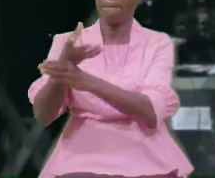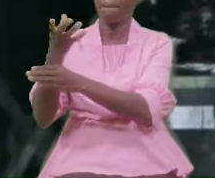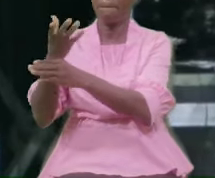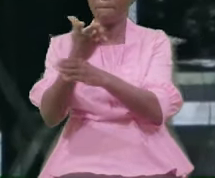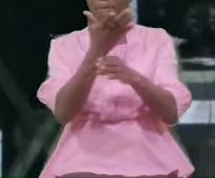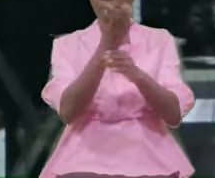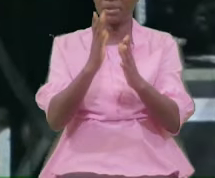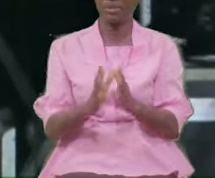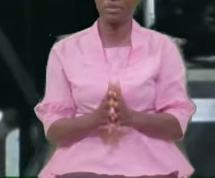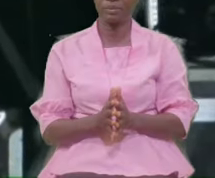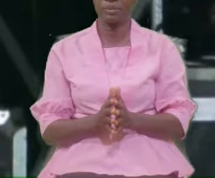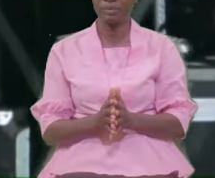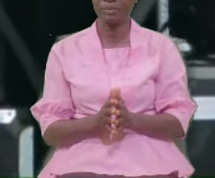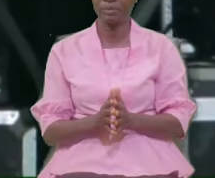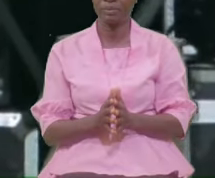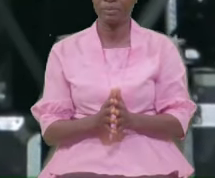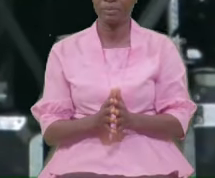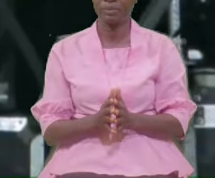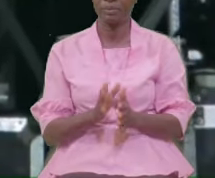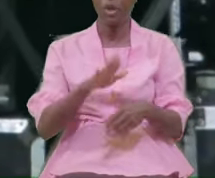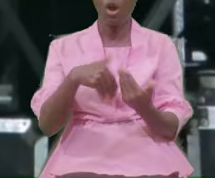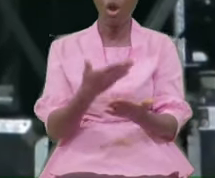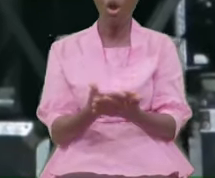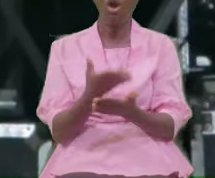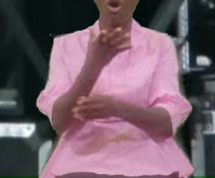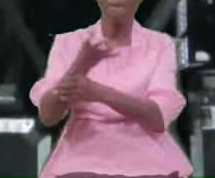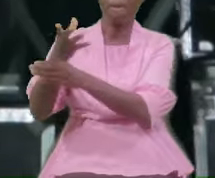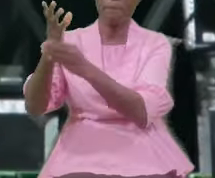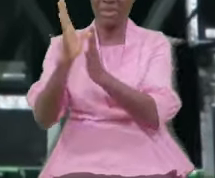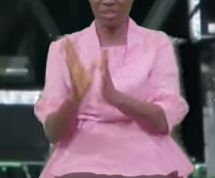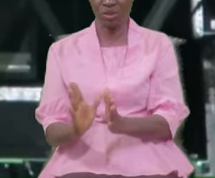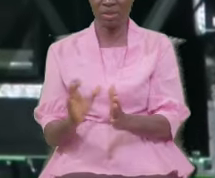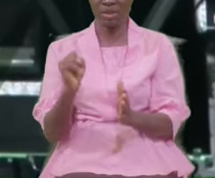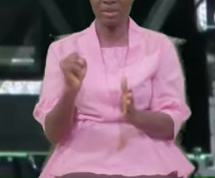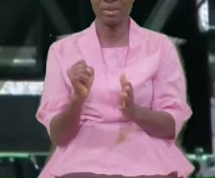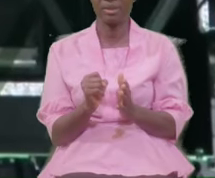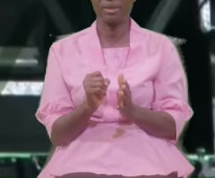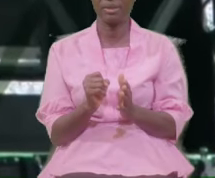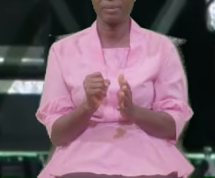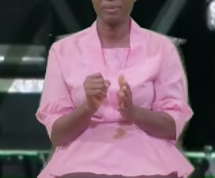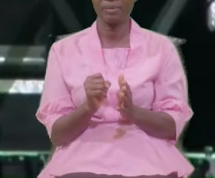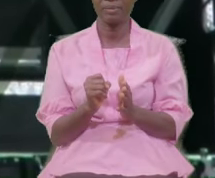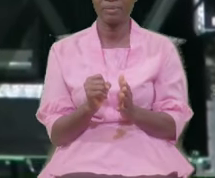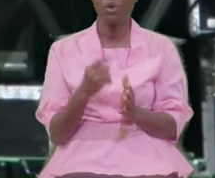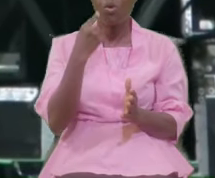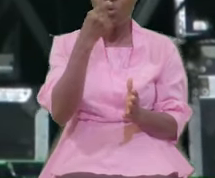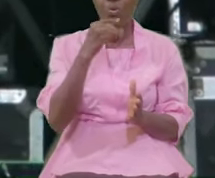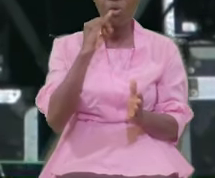mga ta nagyo petitioners tanang nagahangyo sa Diyos petitioner